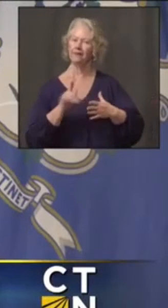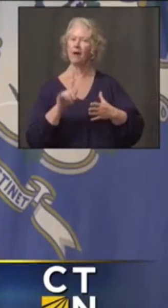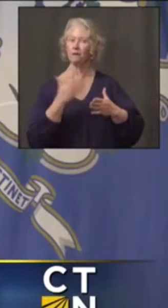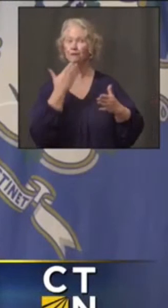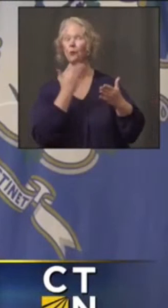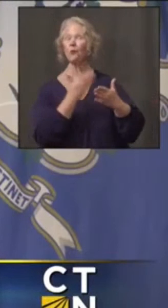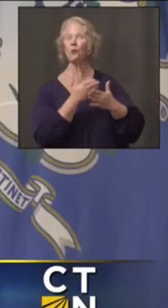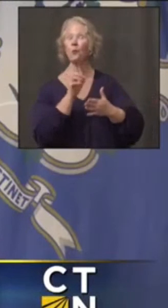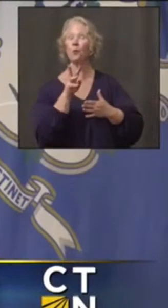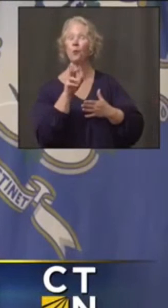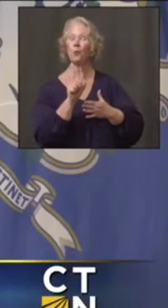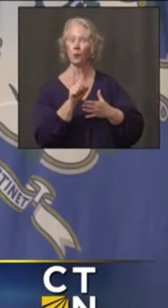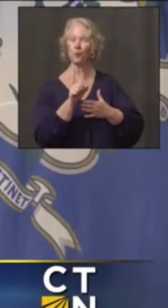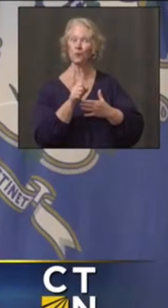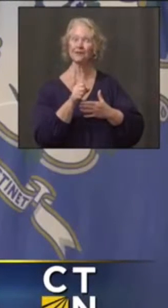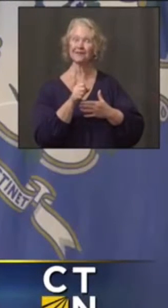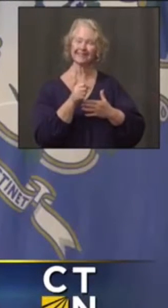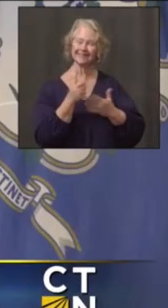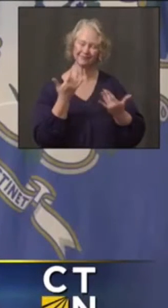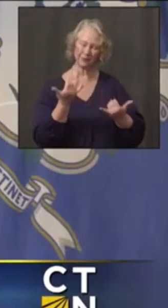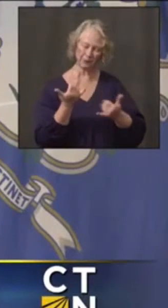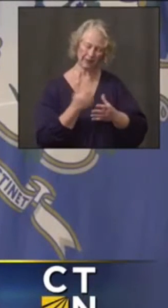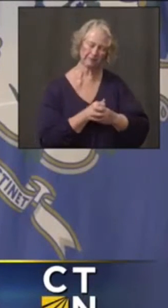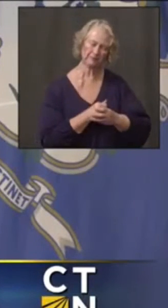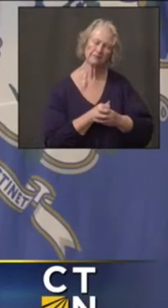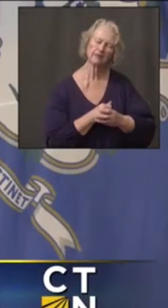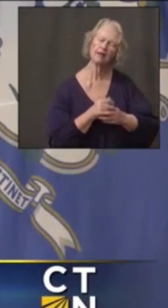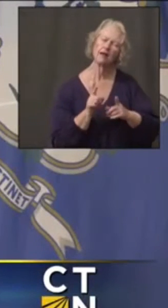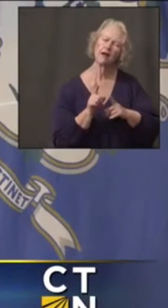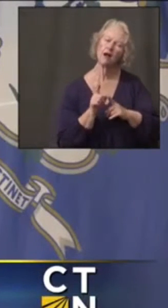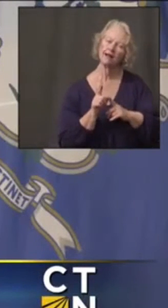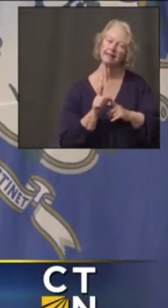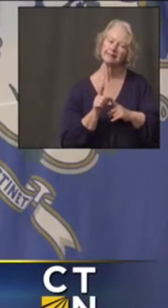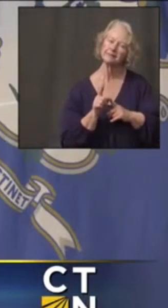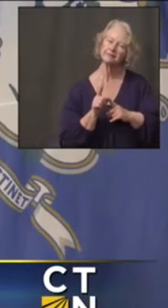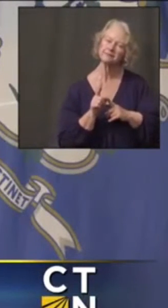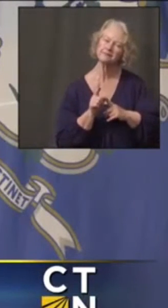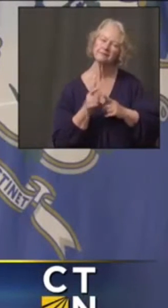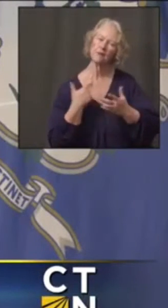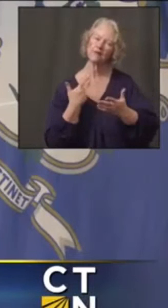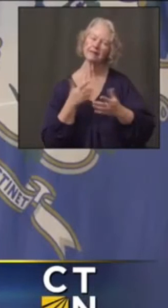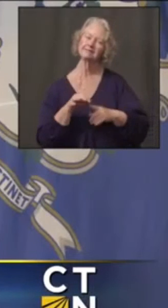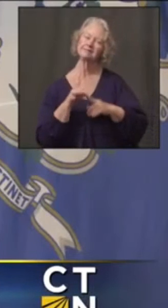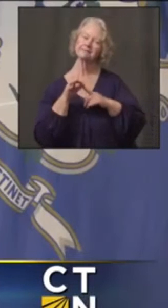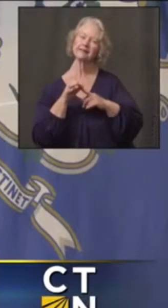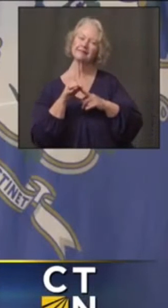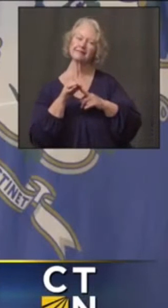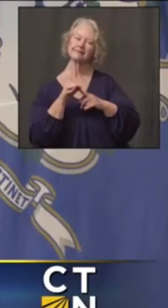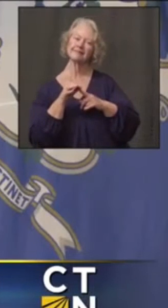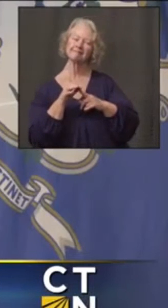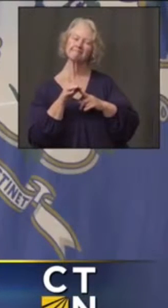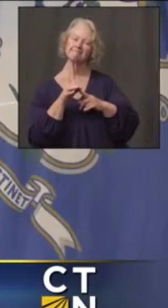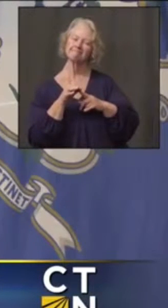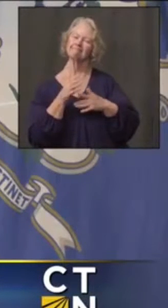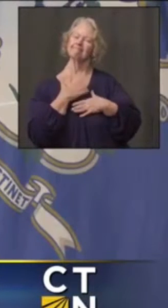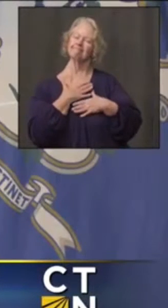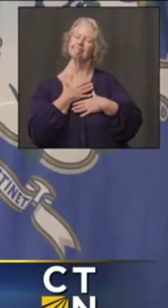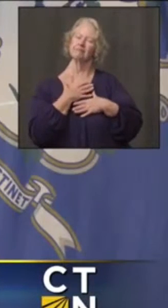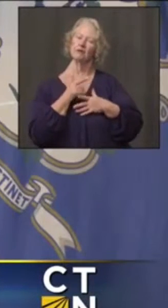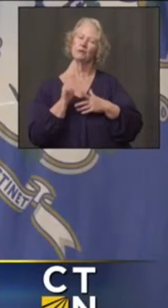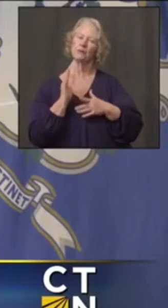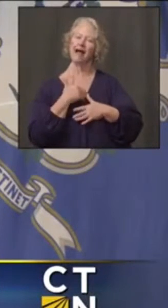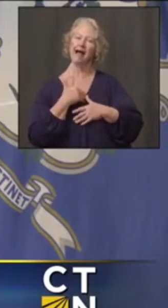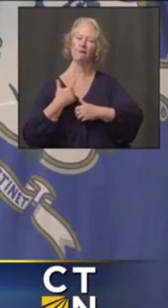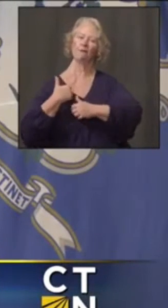we woke up to today. And I'd also just like to give a special shout out to our veterans. Wednesday, I believe,